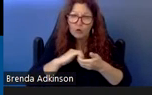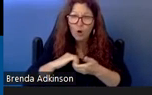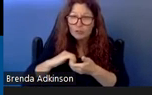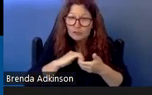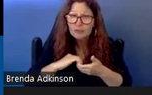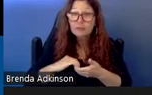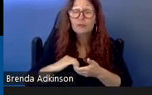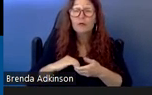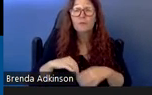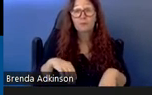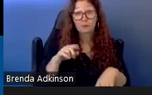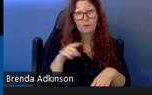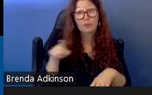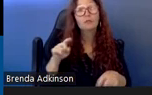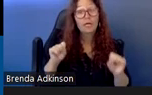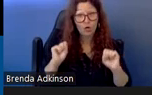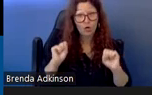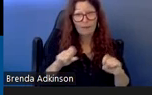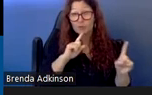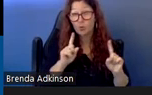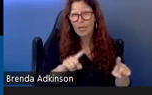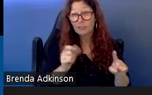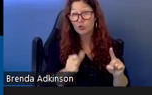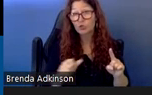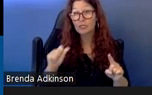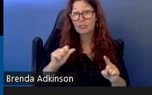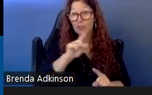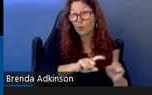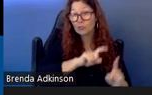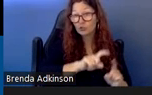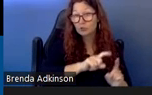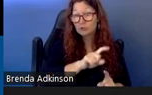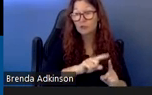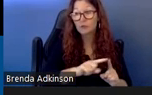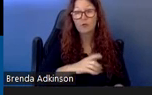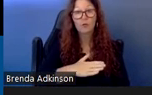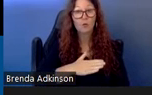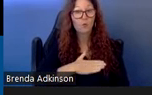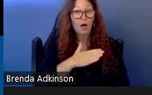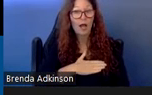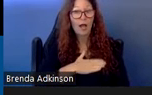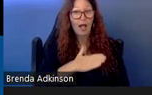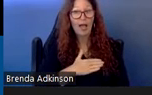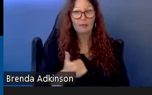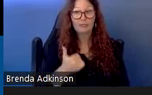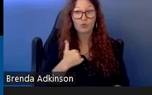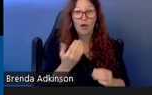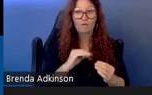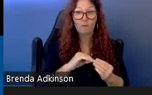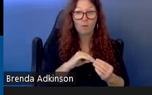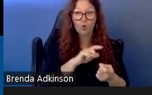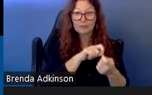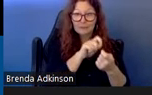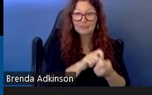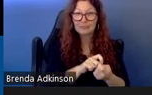are able to answer any questions. And we're happy to have more specific